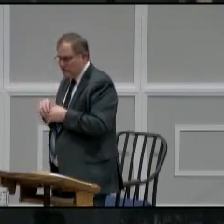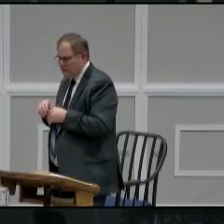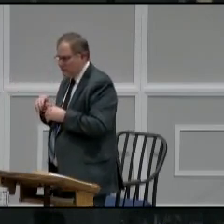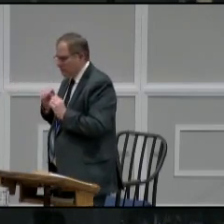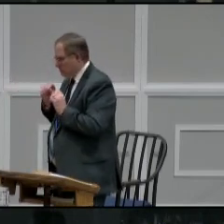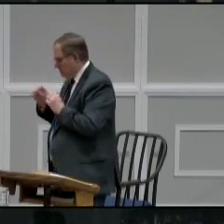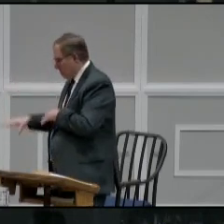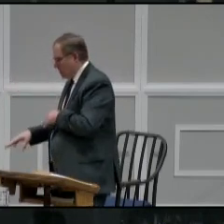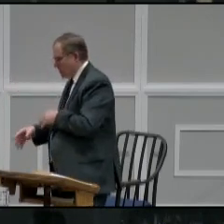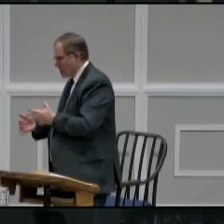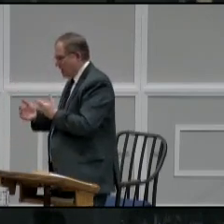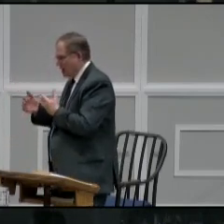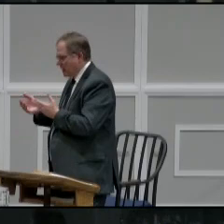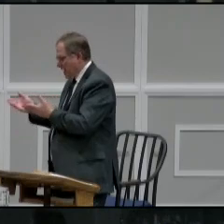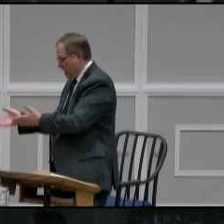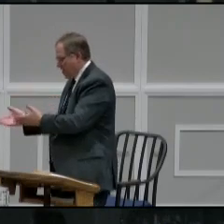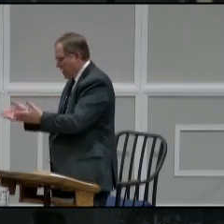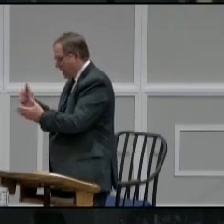Here you go, Aaron.